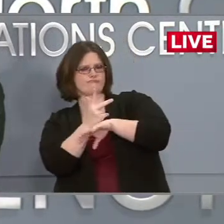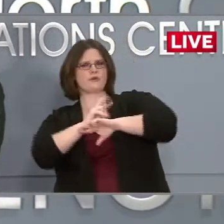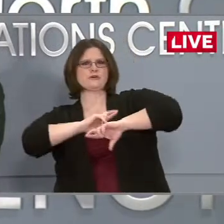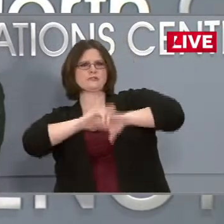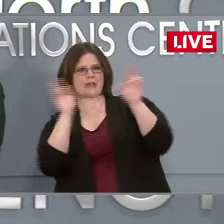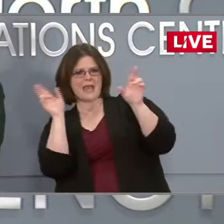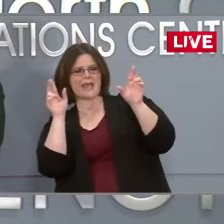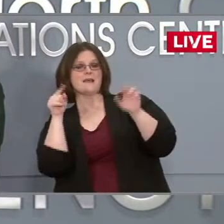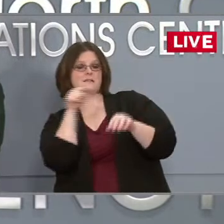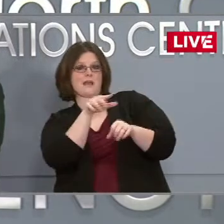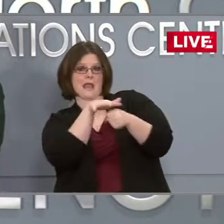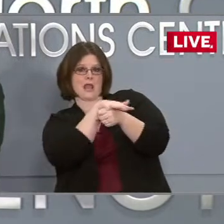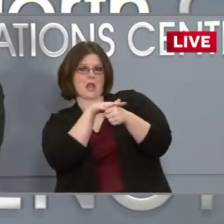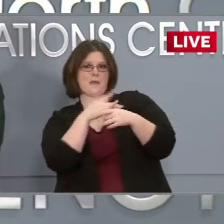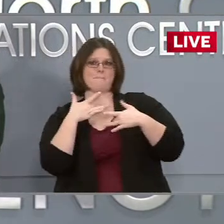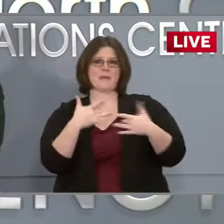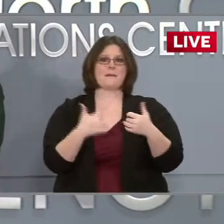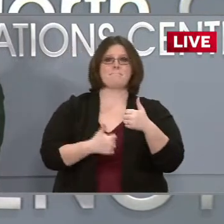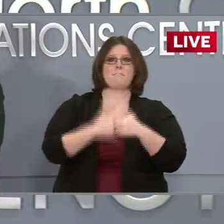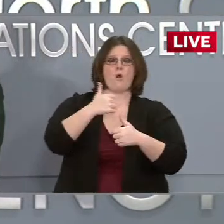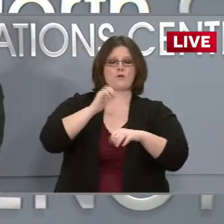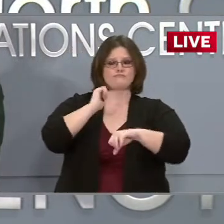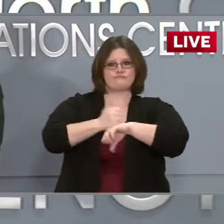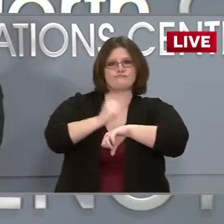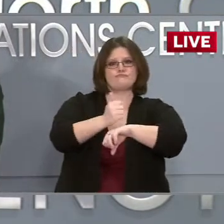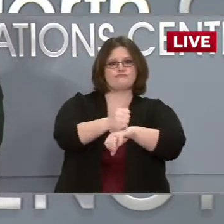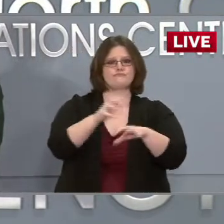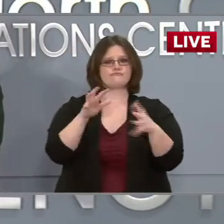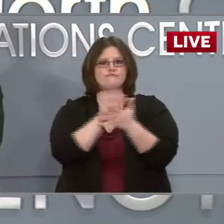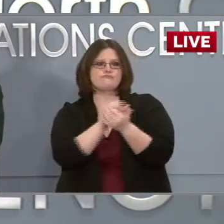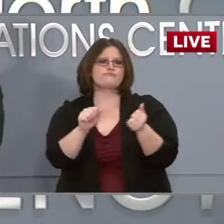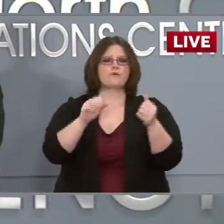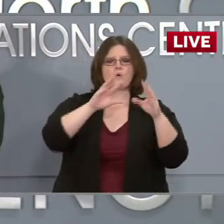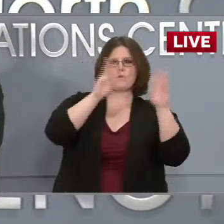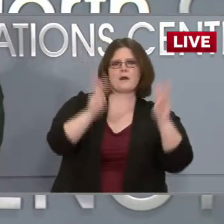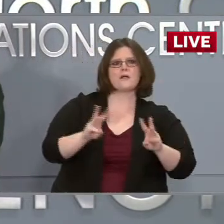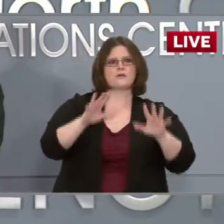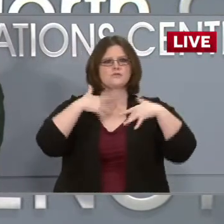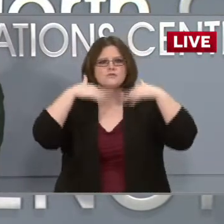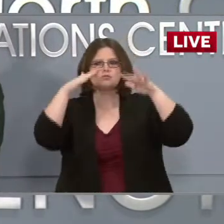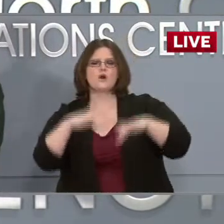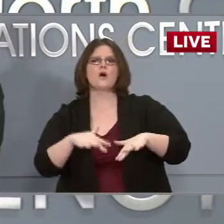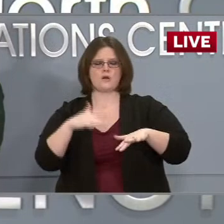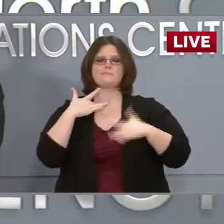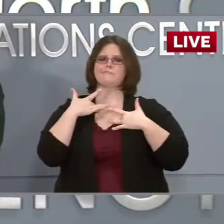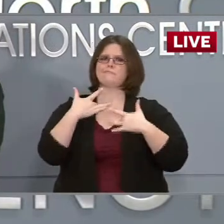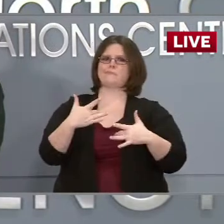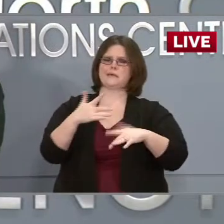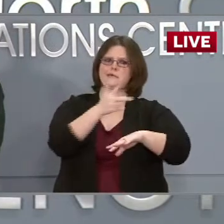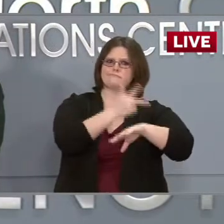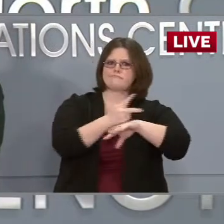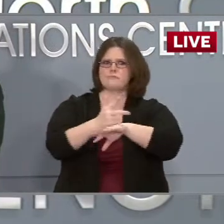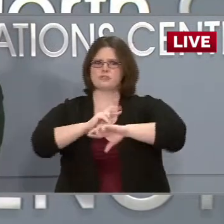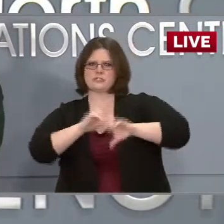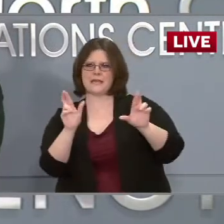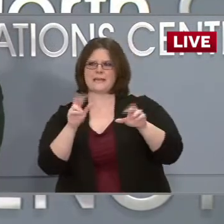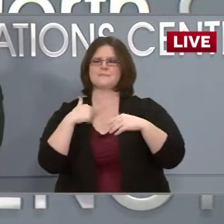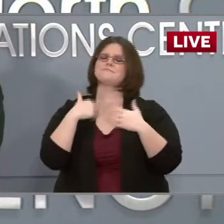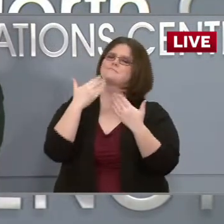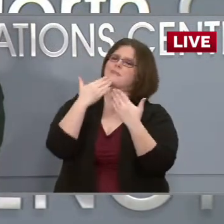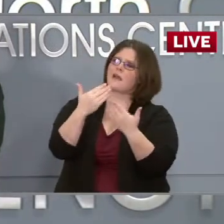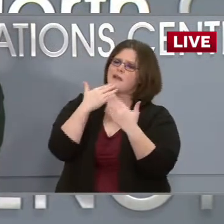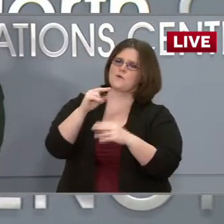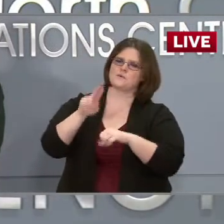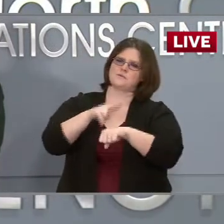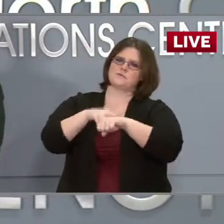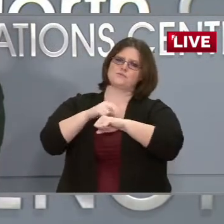and all of the emergency responders in advance for your service during this storm. If your power goes out and you're trying